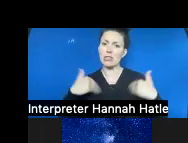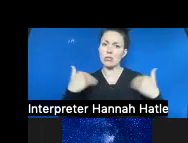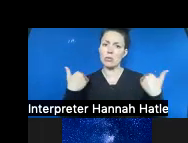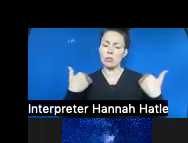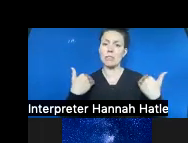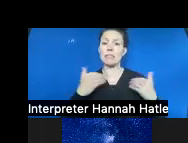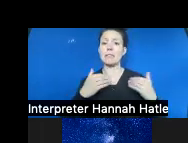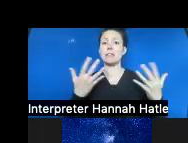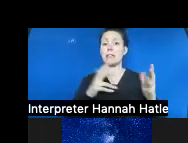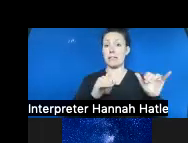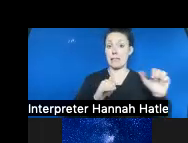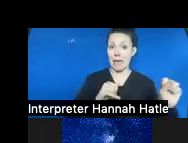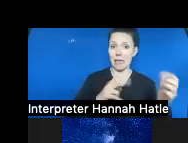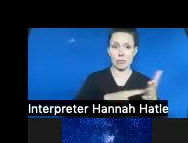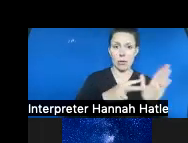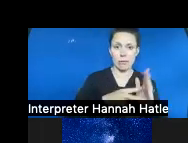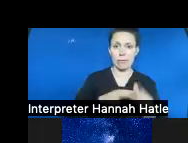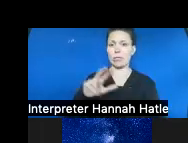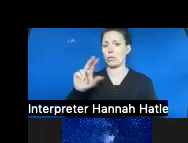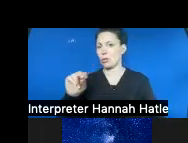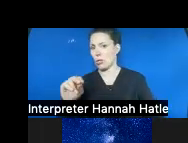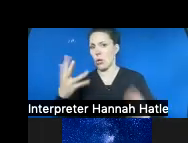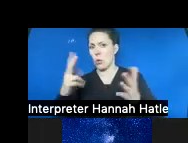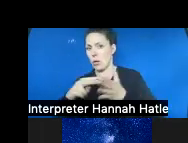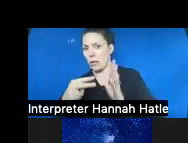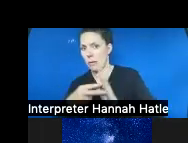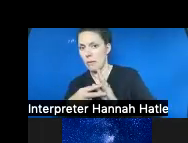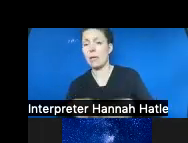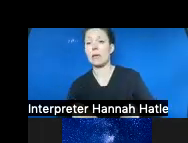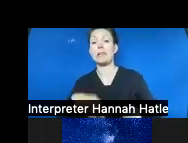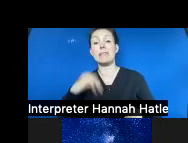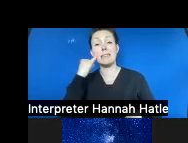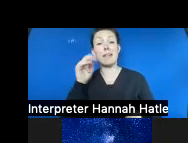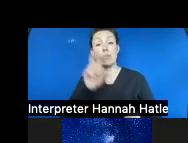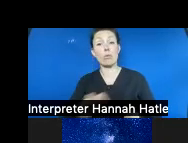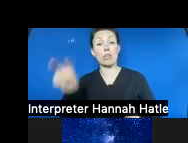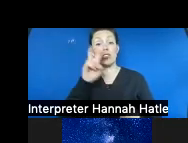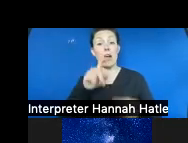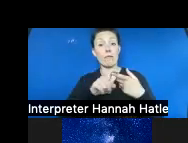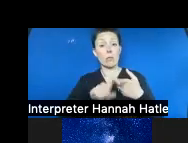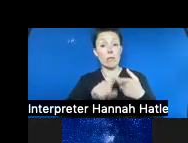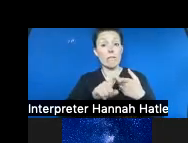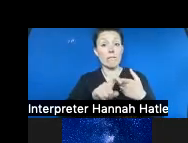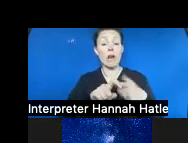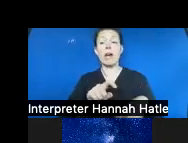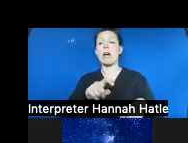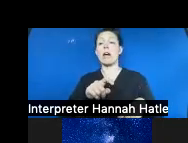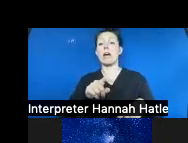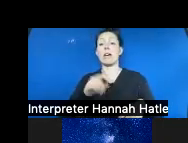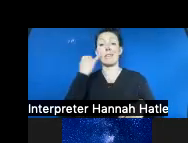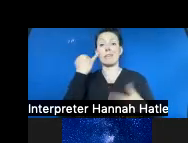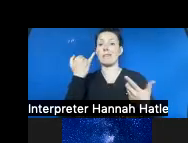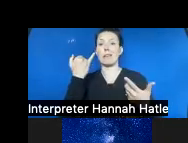means yes. Do you have an out? Are you traveling with your friend, a best friend, or a buddy system if you're going to a